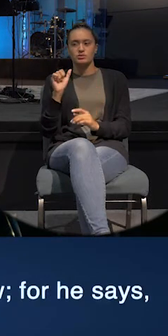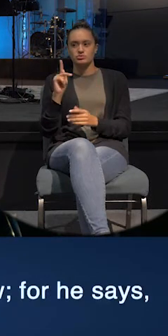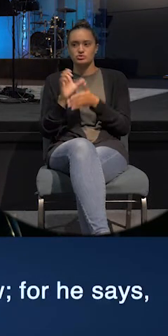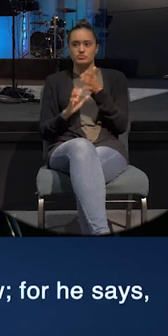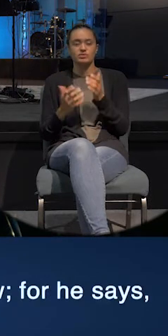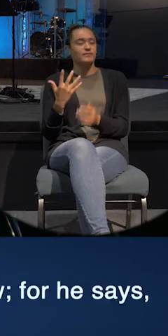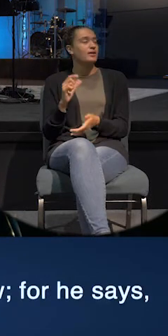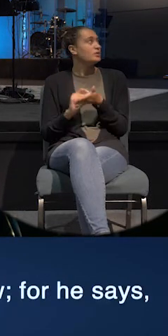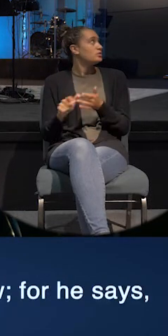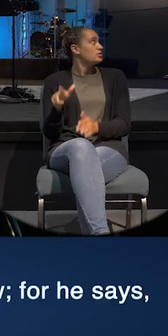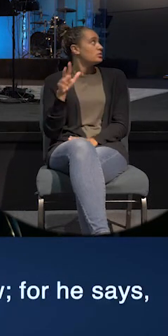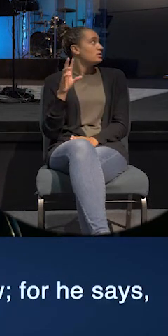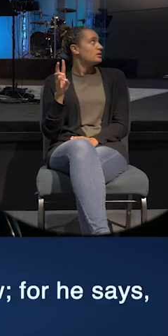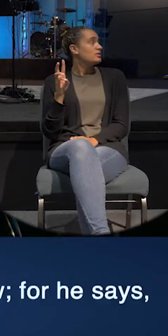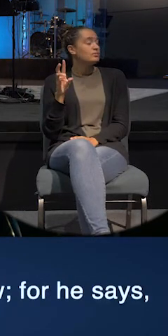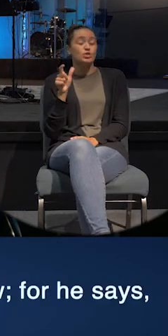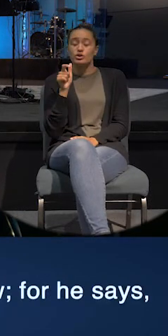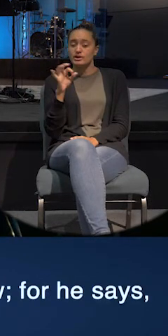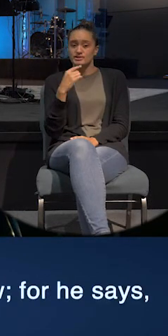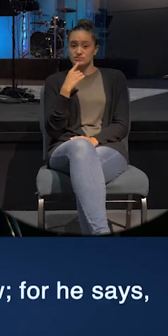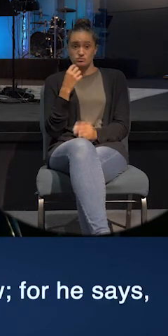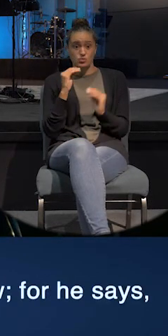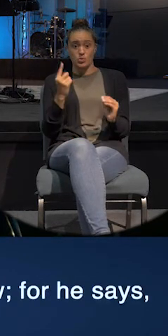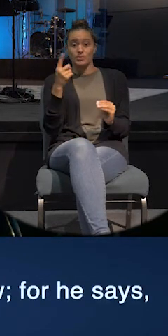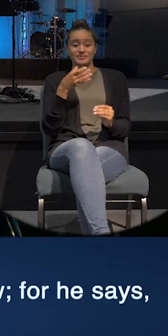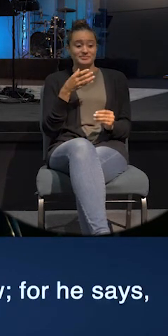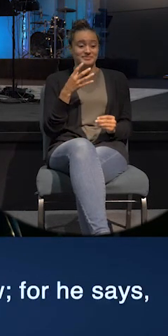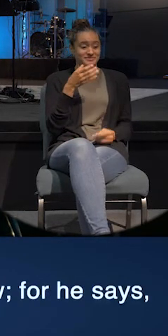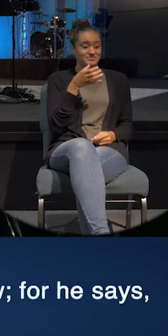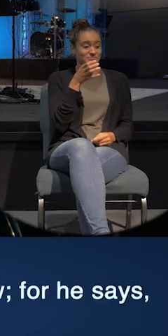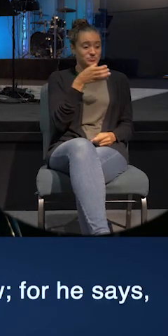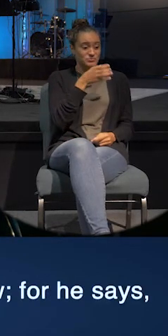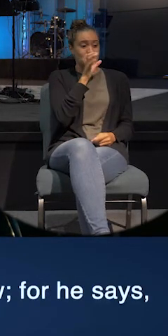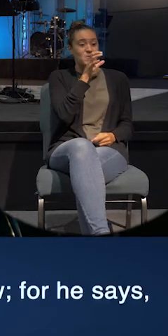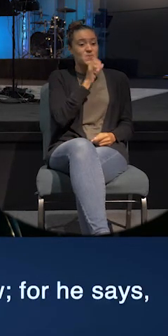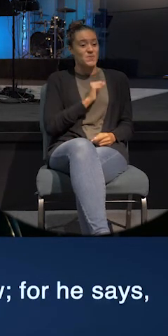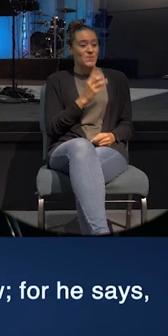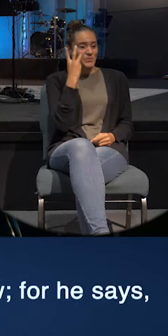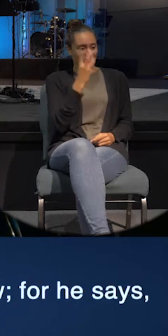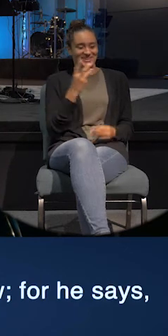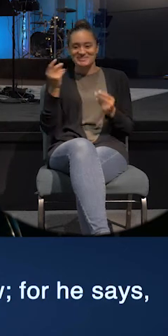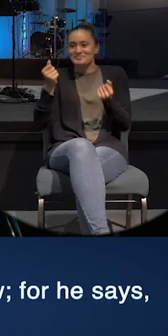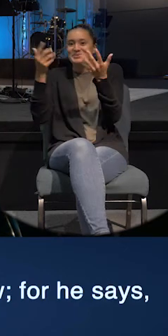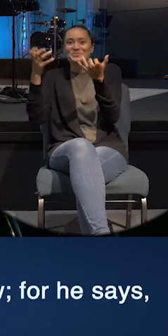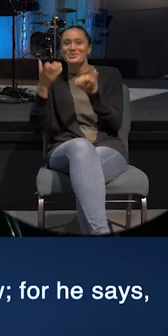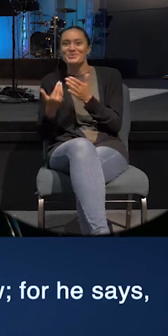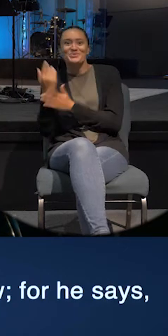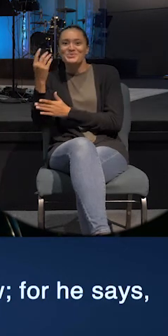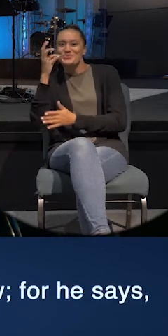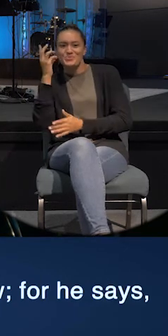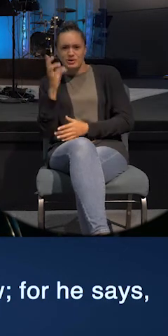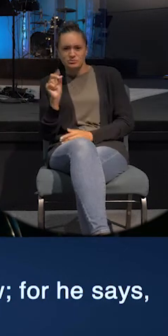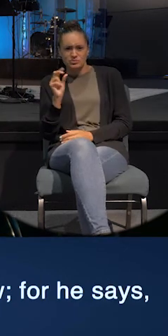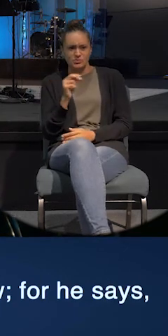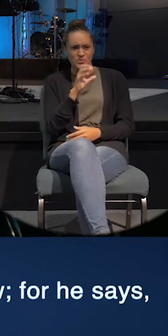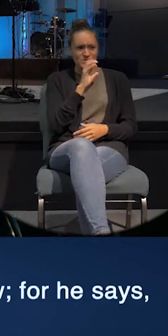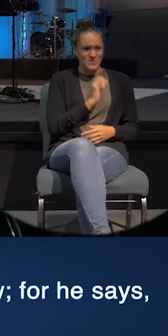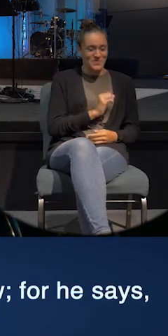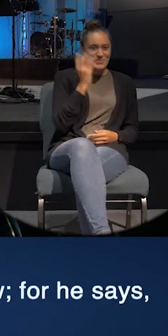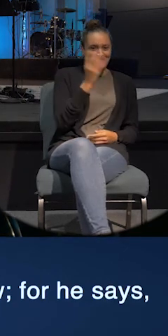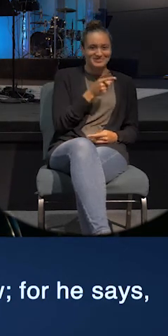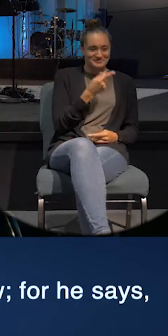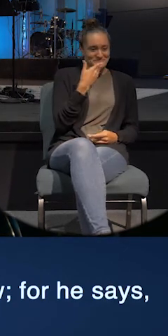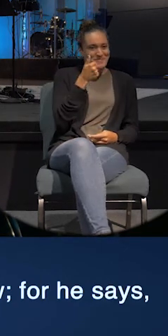said, "No one having drunk old wine immediately desires new, for he says the old is better." So the old wine speaks of the